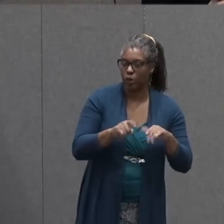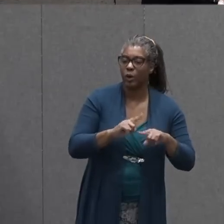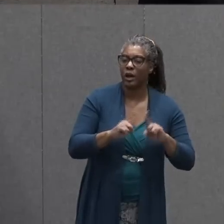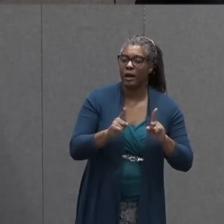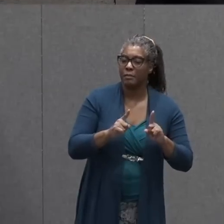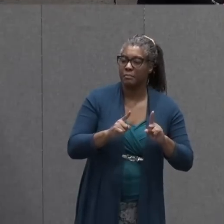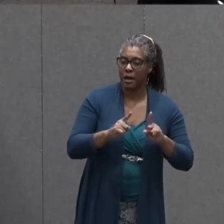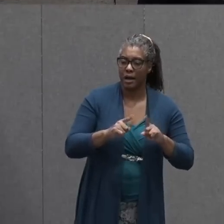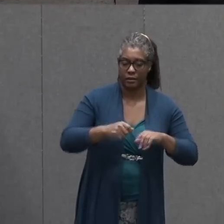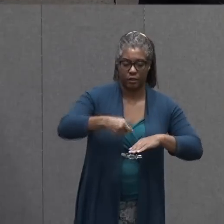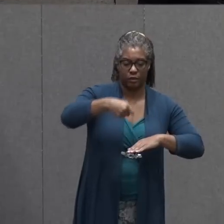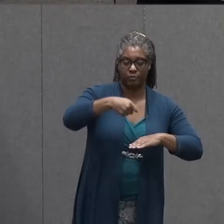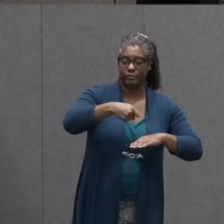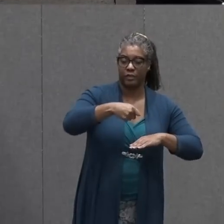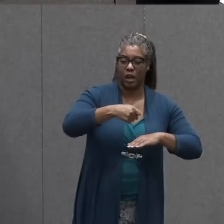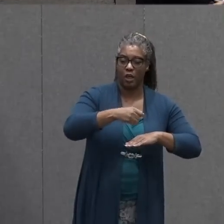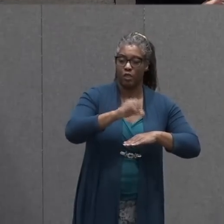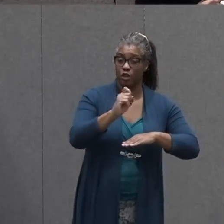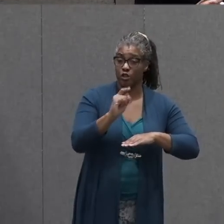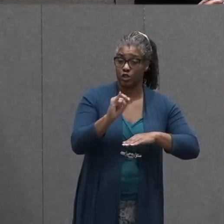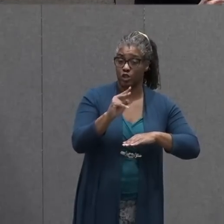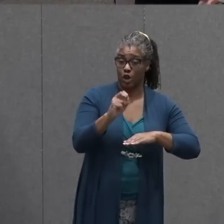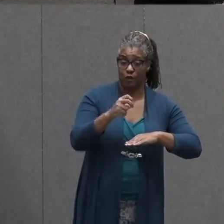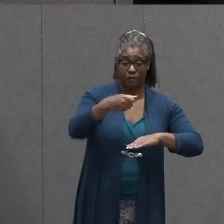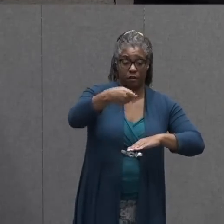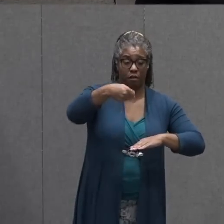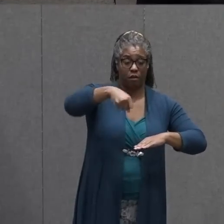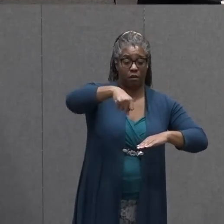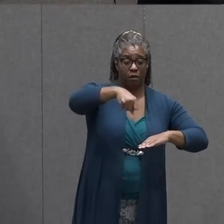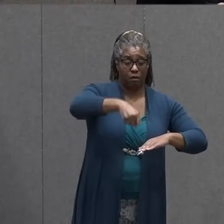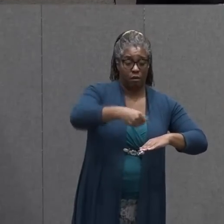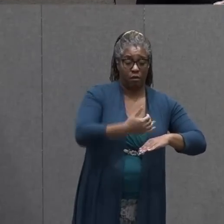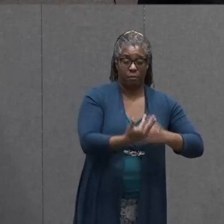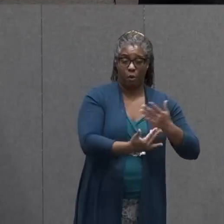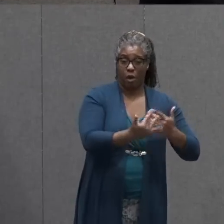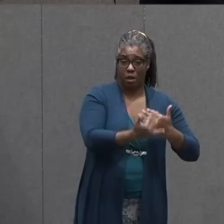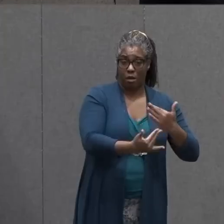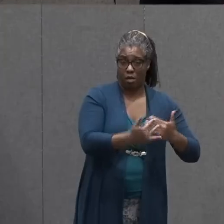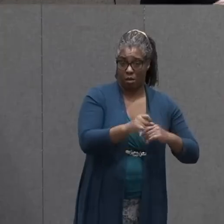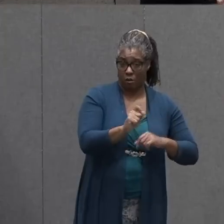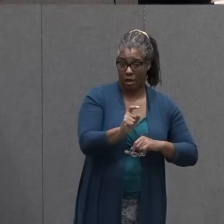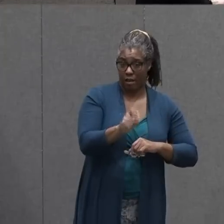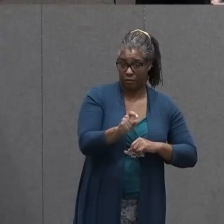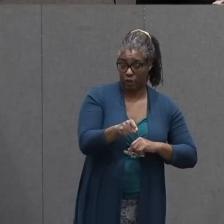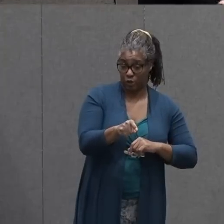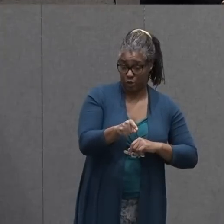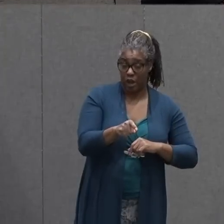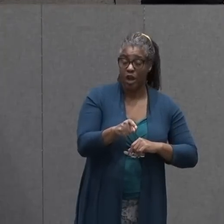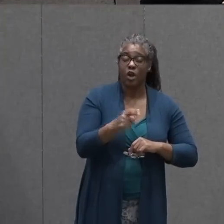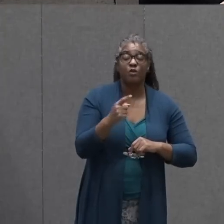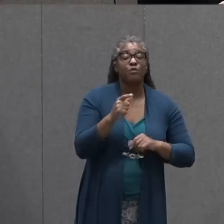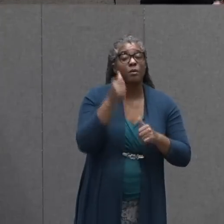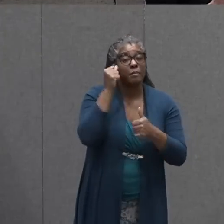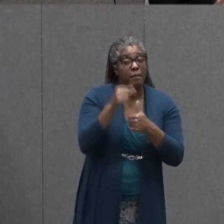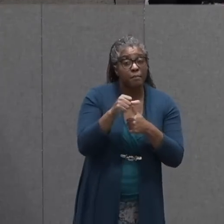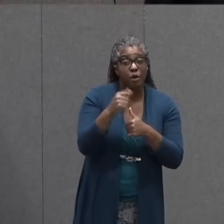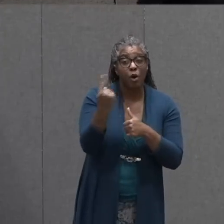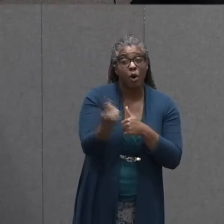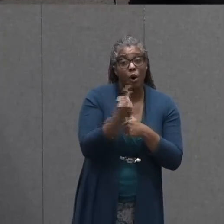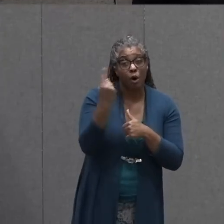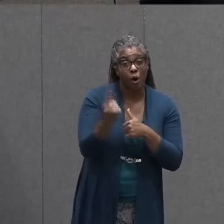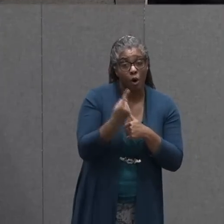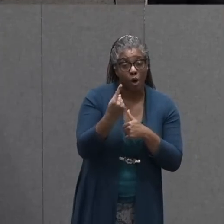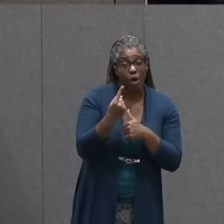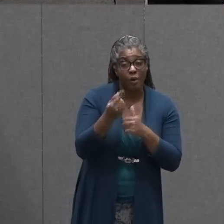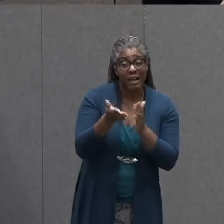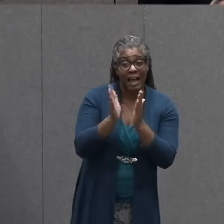have an adult with you. Never use the stove or the oven without adult supervision. But for time's